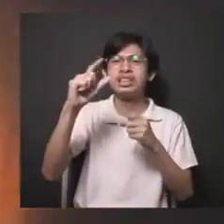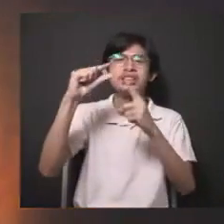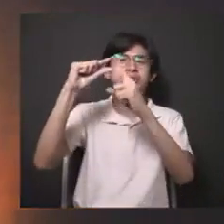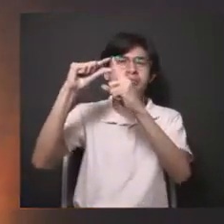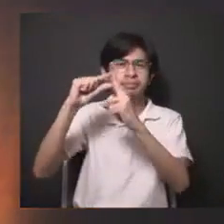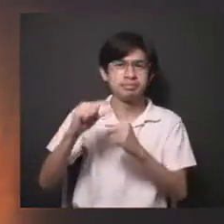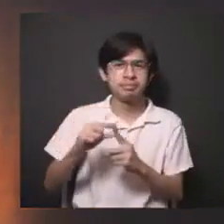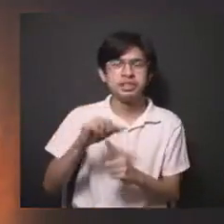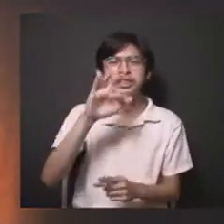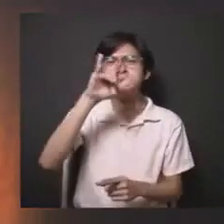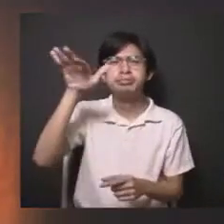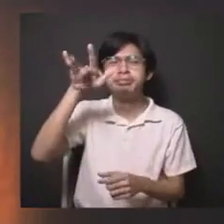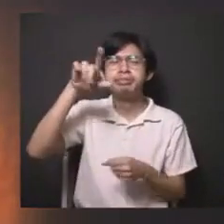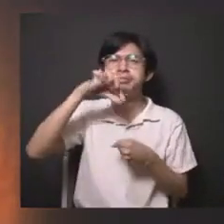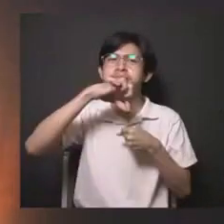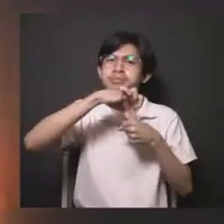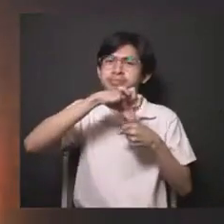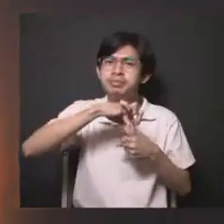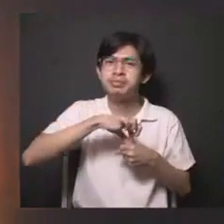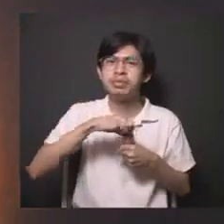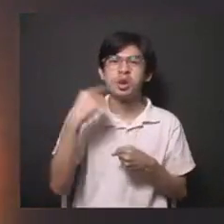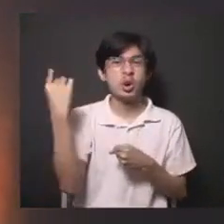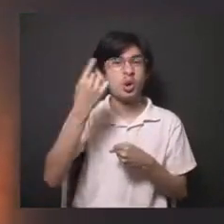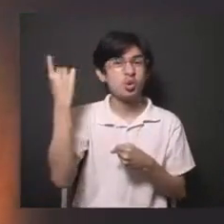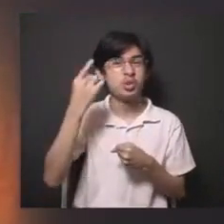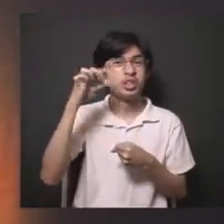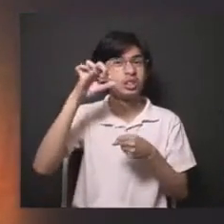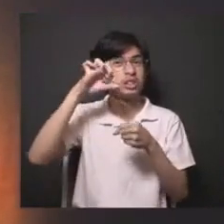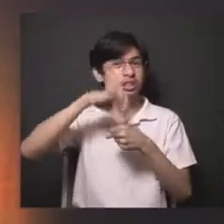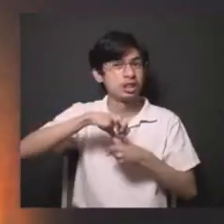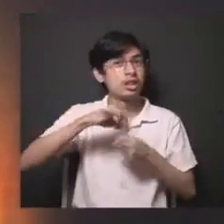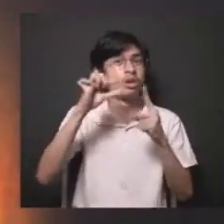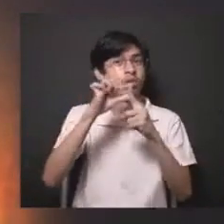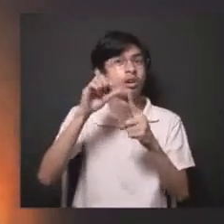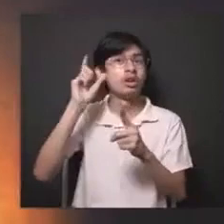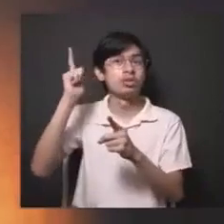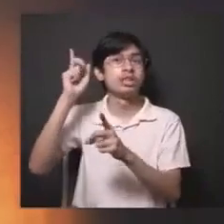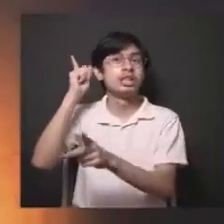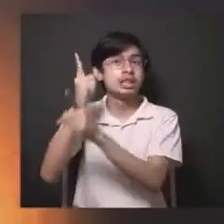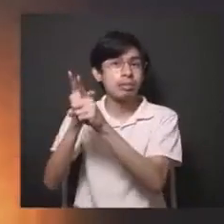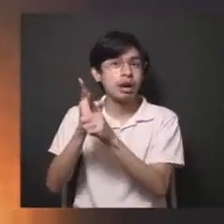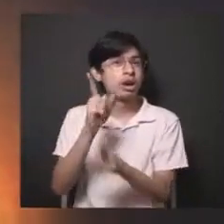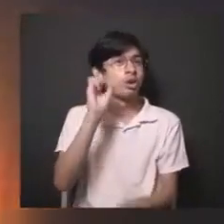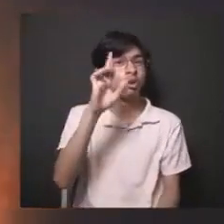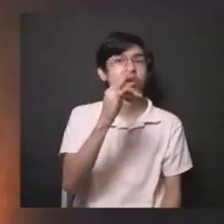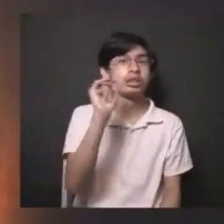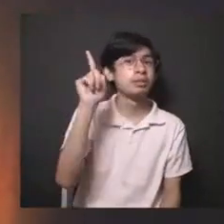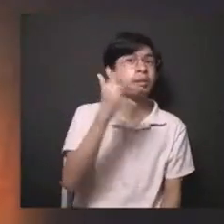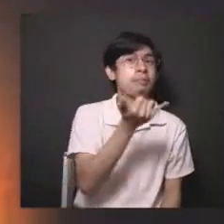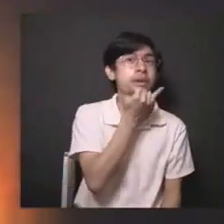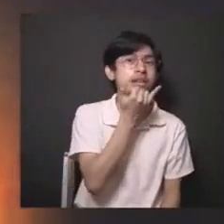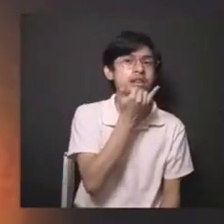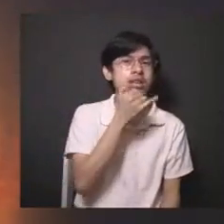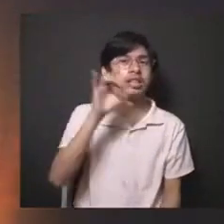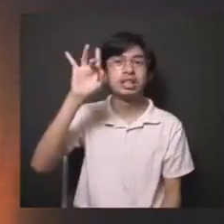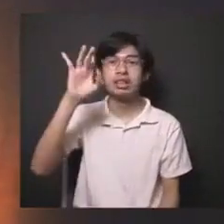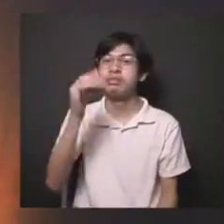only able to spell 2 words correctly. It was horrible. 18, I could not spell